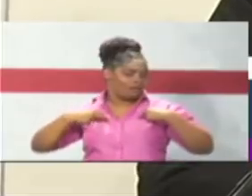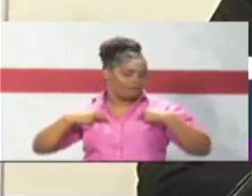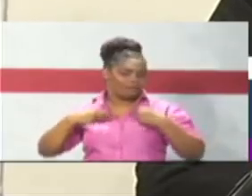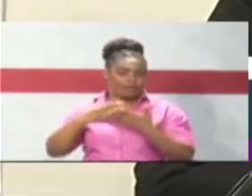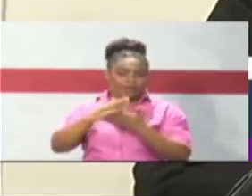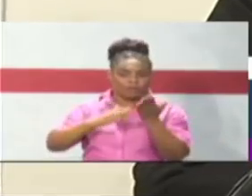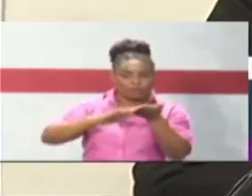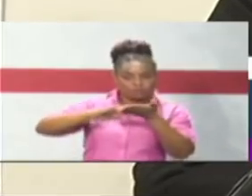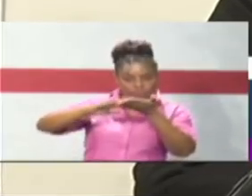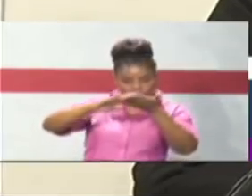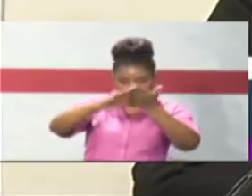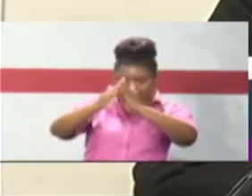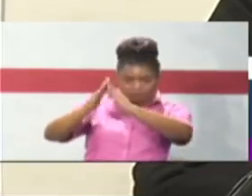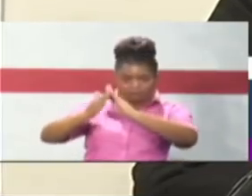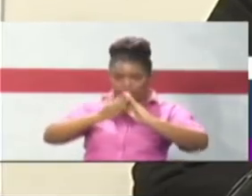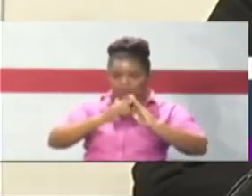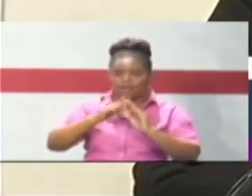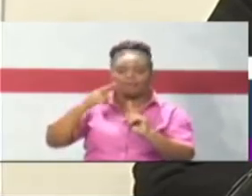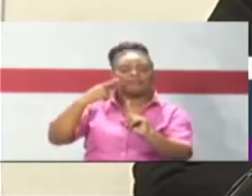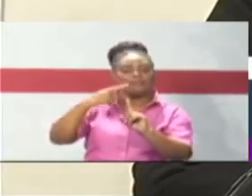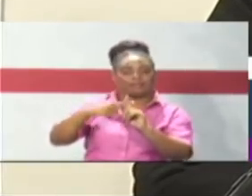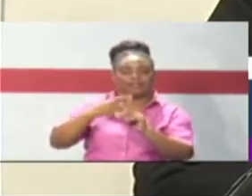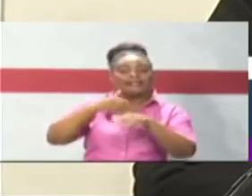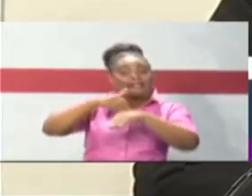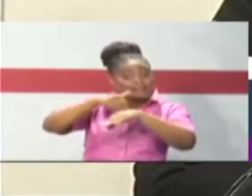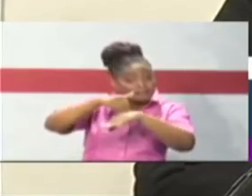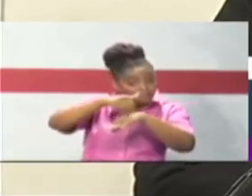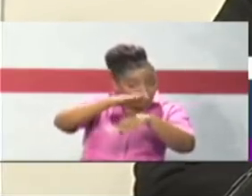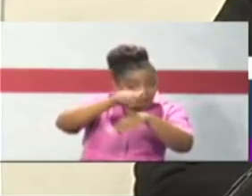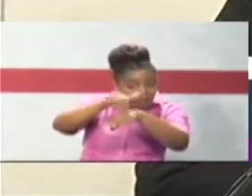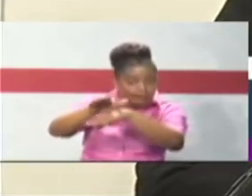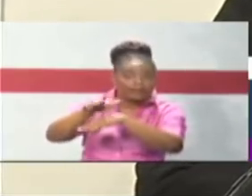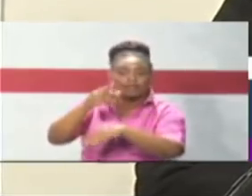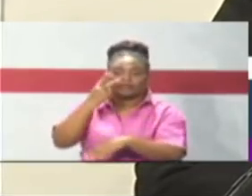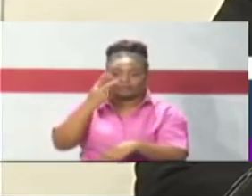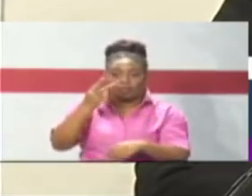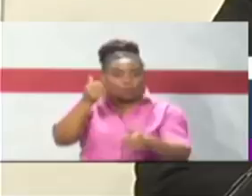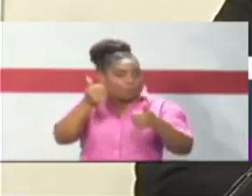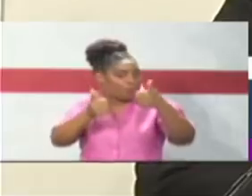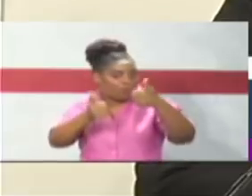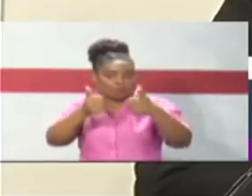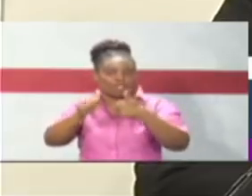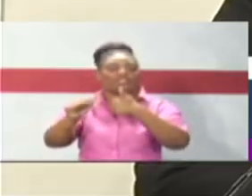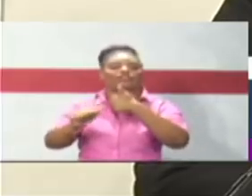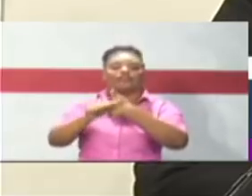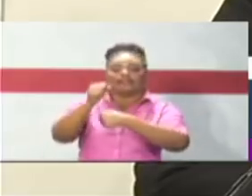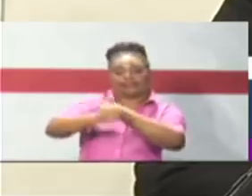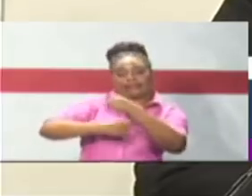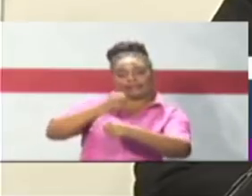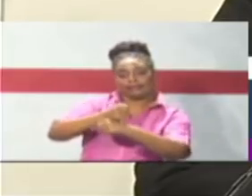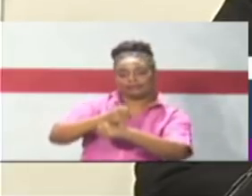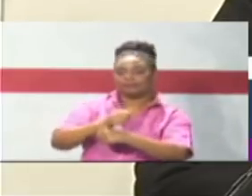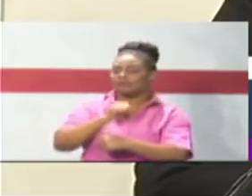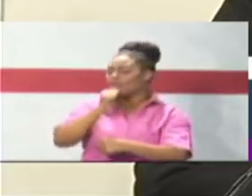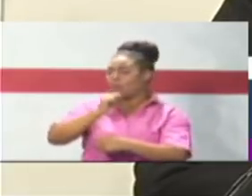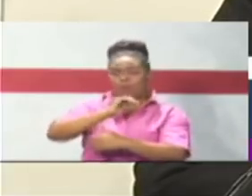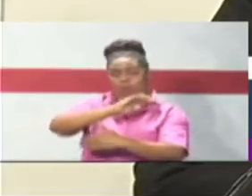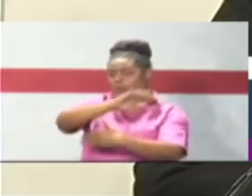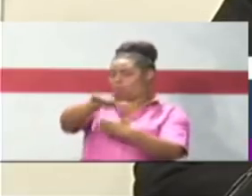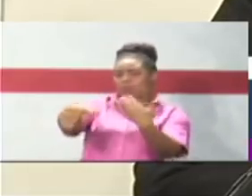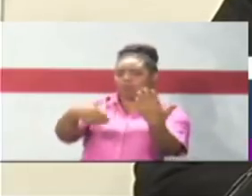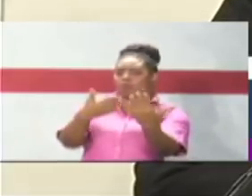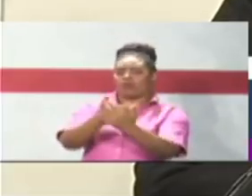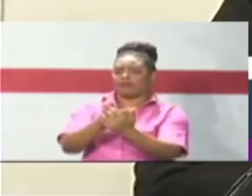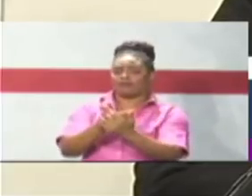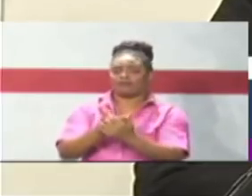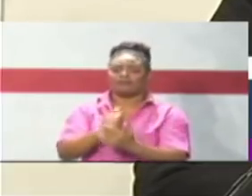is currently being sequenced, tested for which variant is in circulation. It would not be all of the cases because there simply isn't the resource